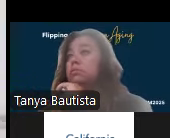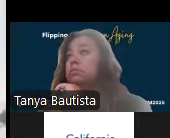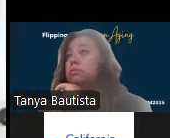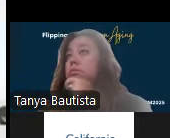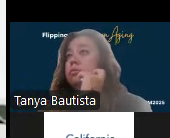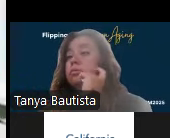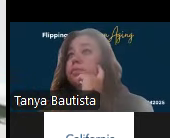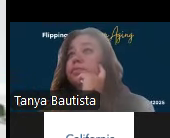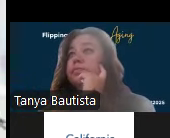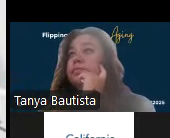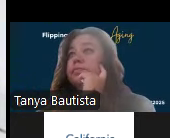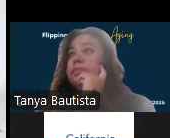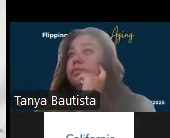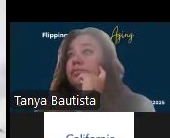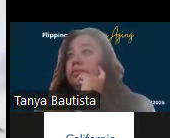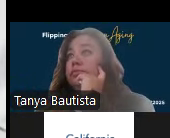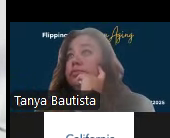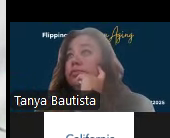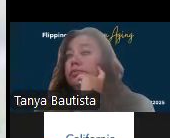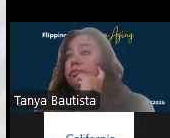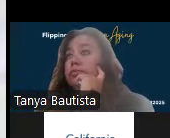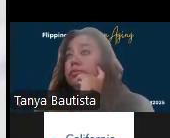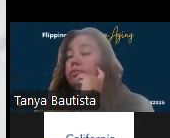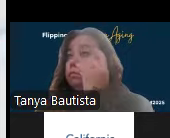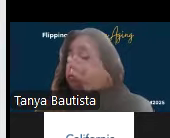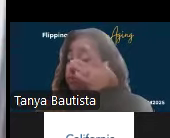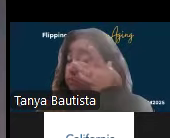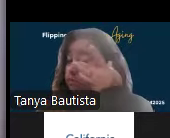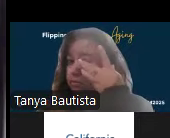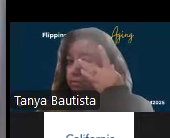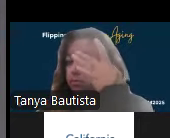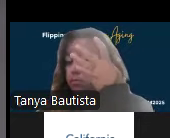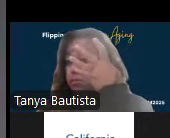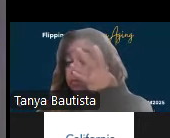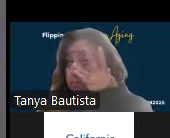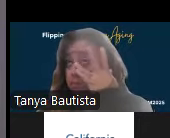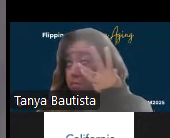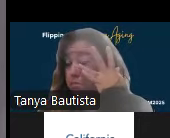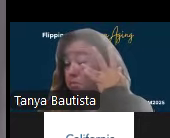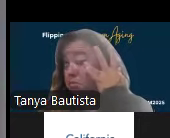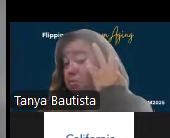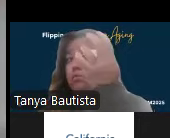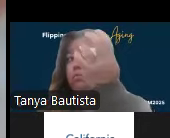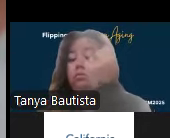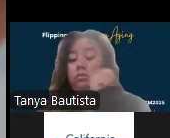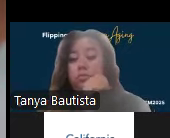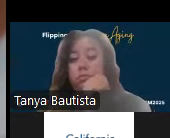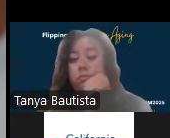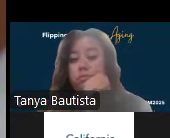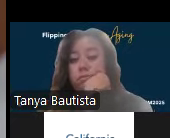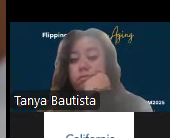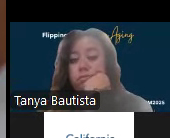of expression. We know that supporting patients and having them, be able to be in home and